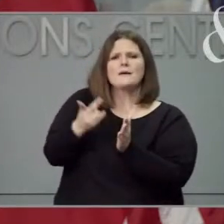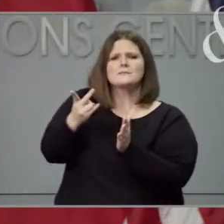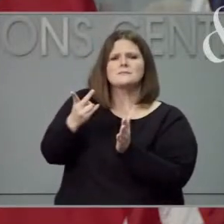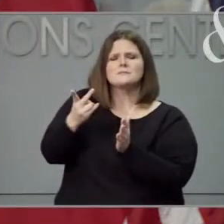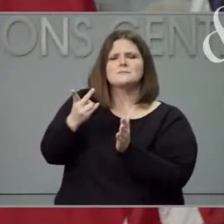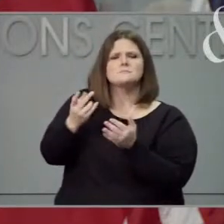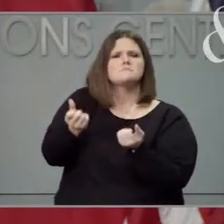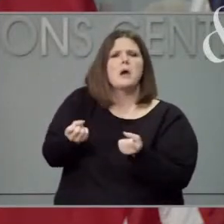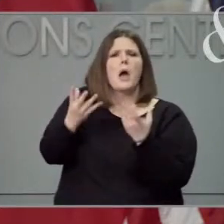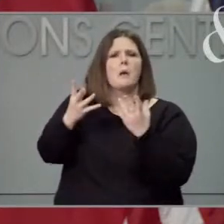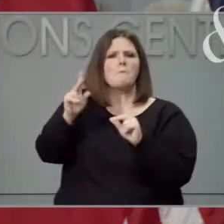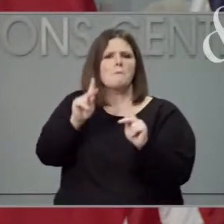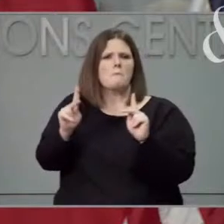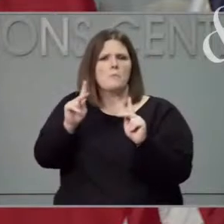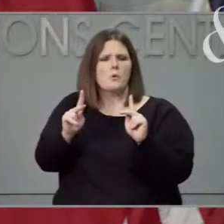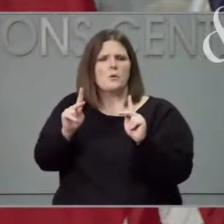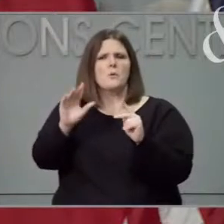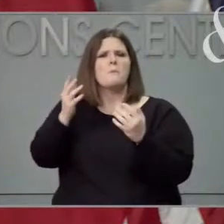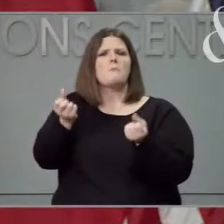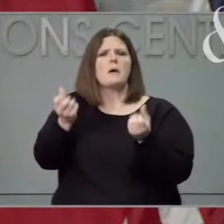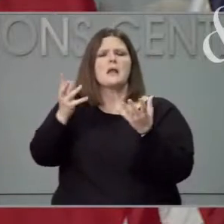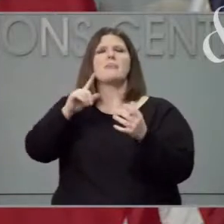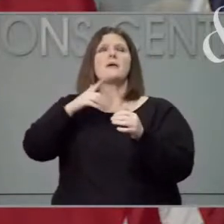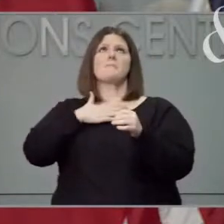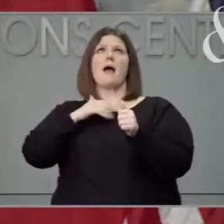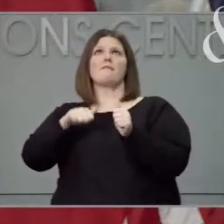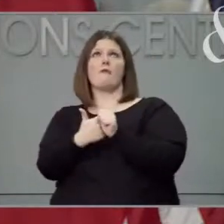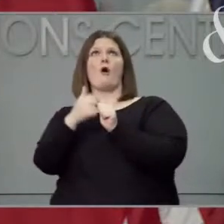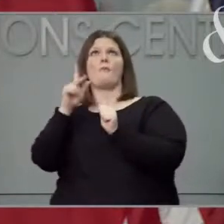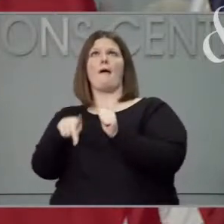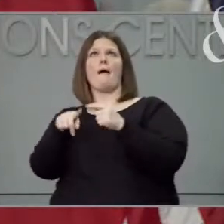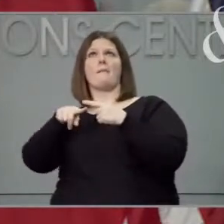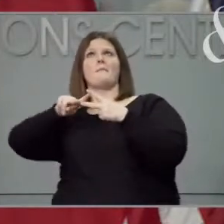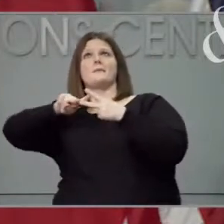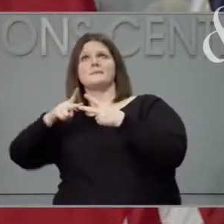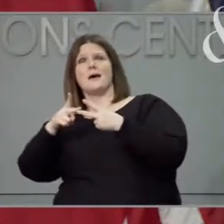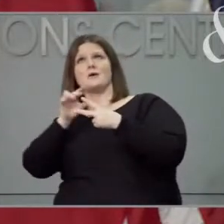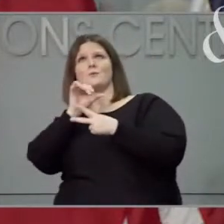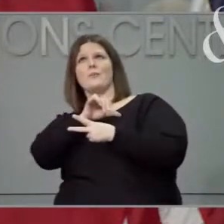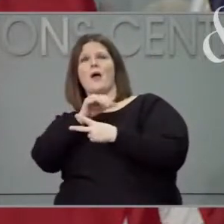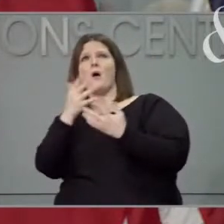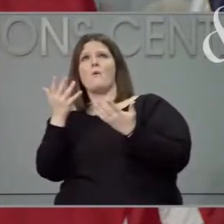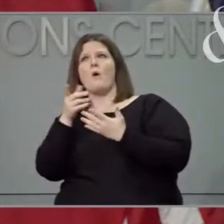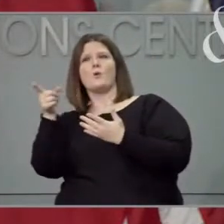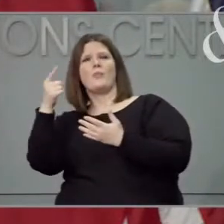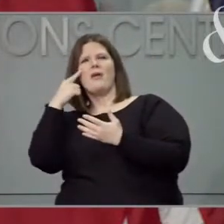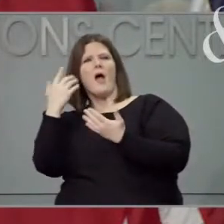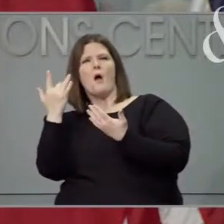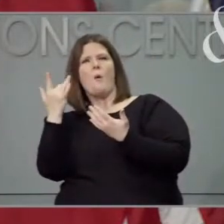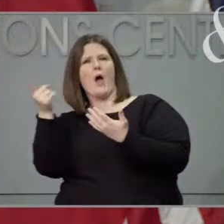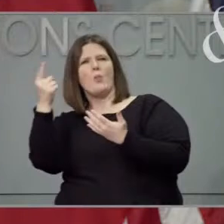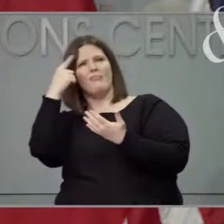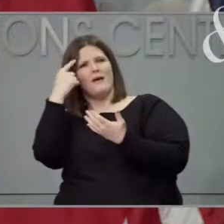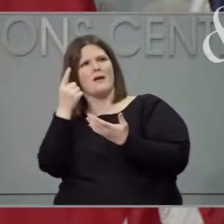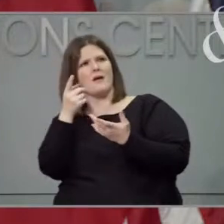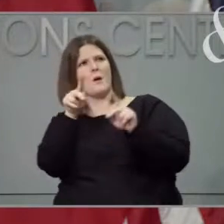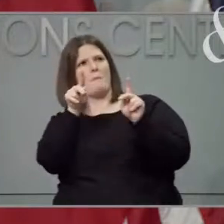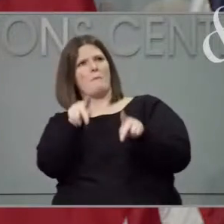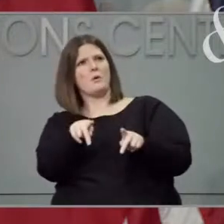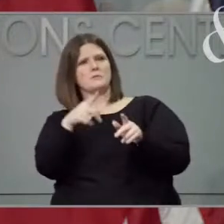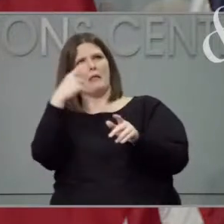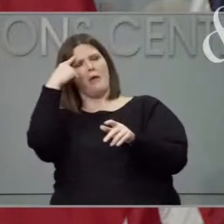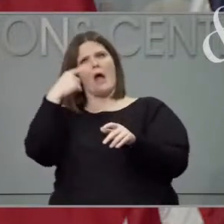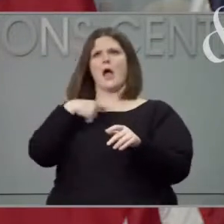and I guess the follow-up question to that is what you think may have led to this